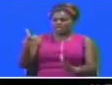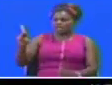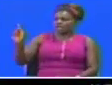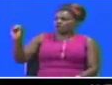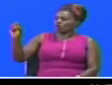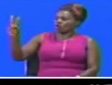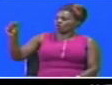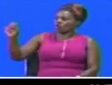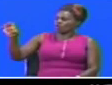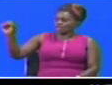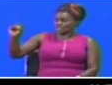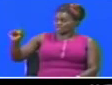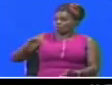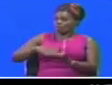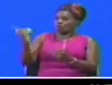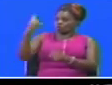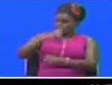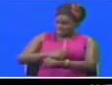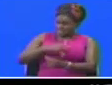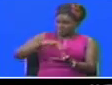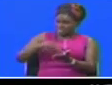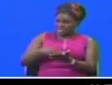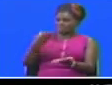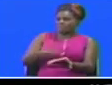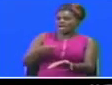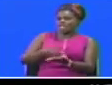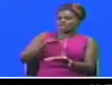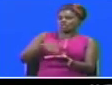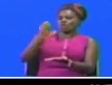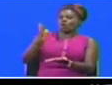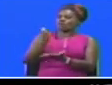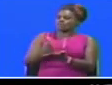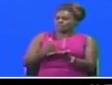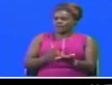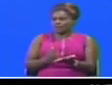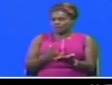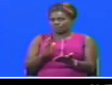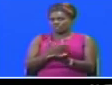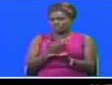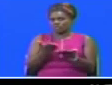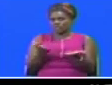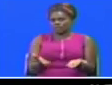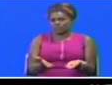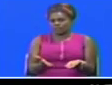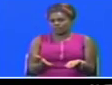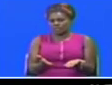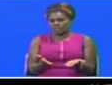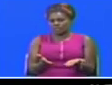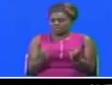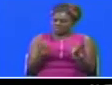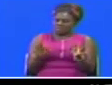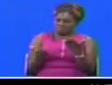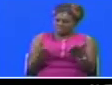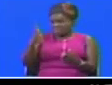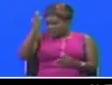an extra day means extra expense. And he says for some of them, between now in the event the exercise will be